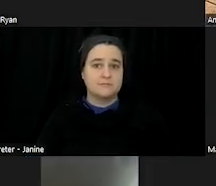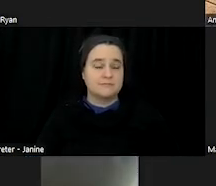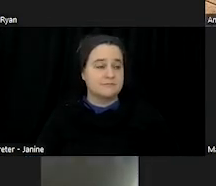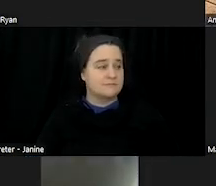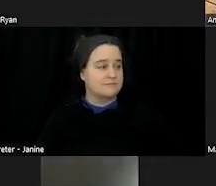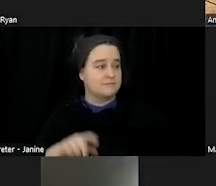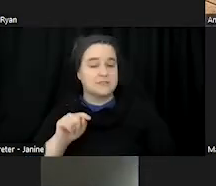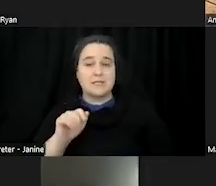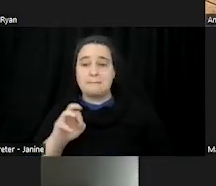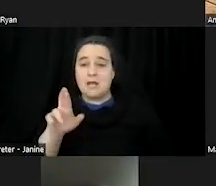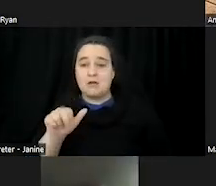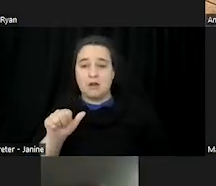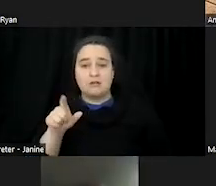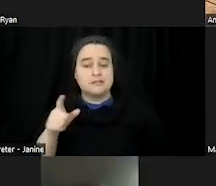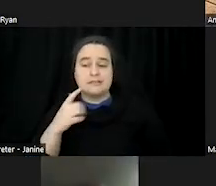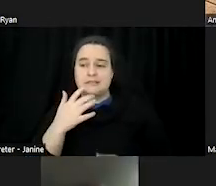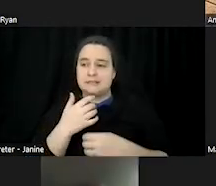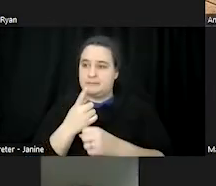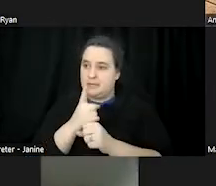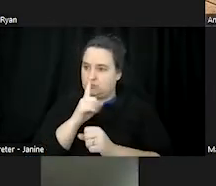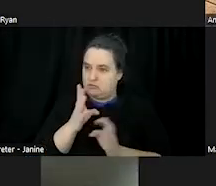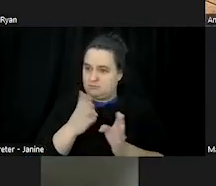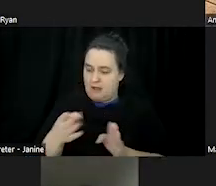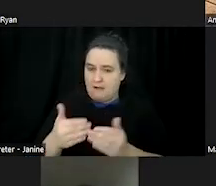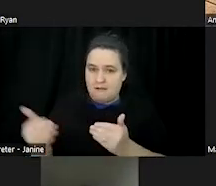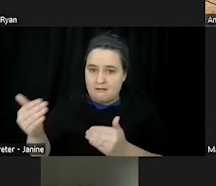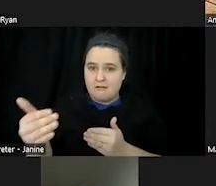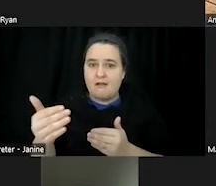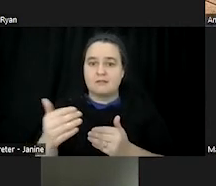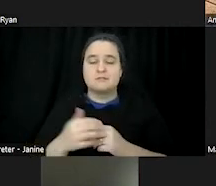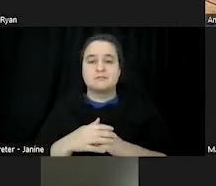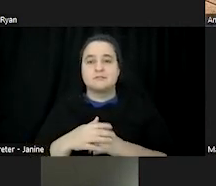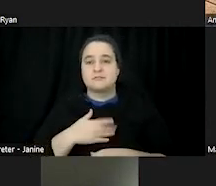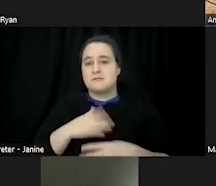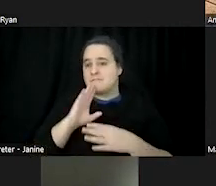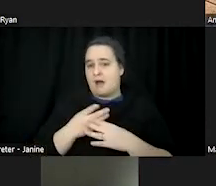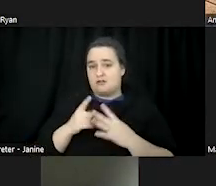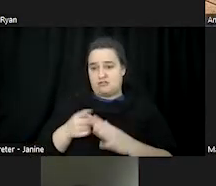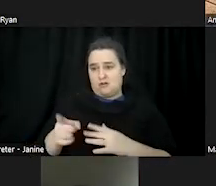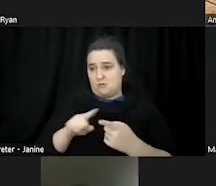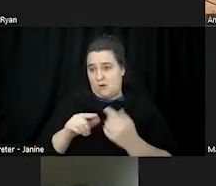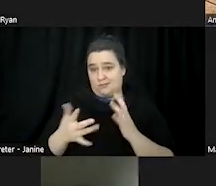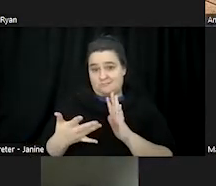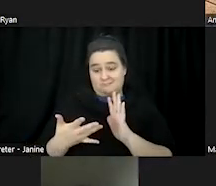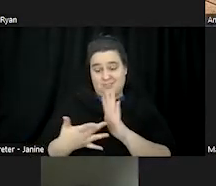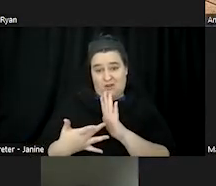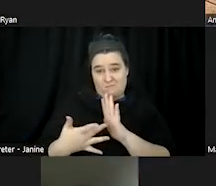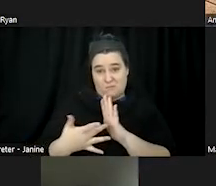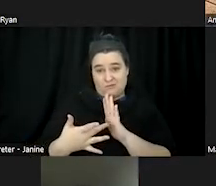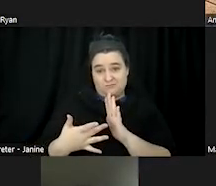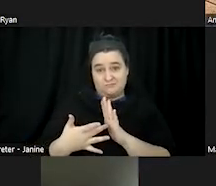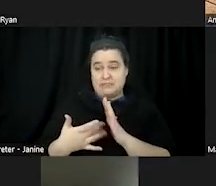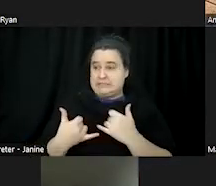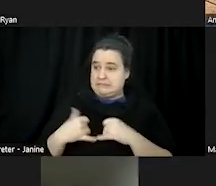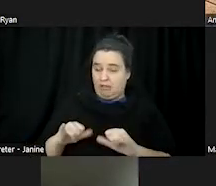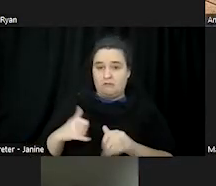I would just say to make sure that you do plan ahead, that you plan ahead of time. My daughter started when she was a sophomore, and we're still